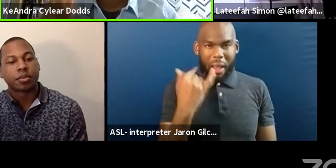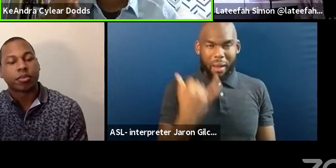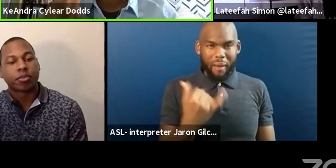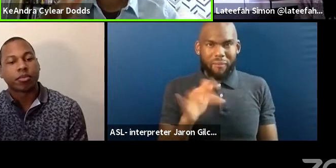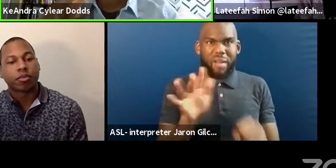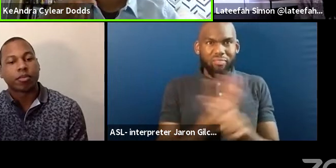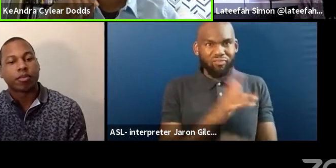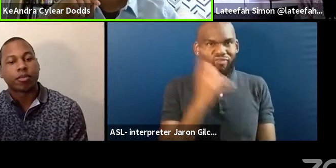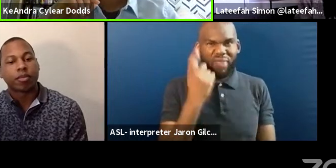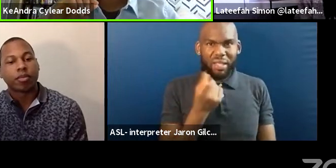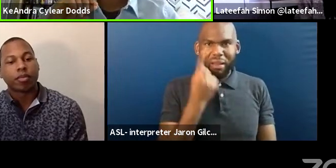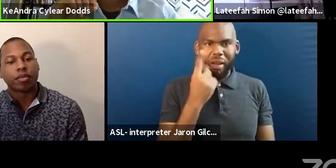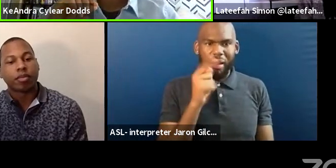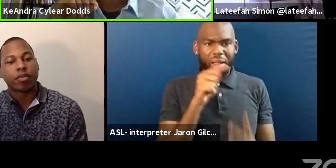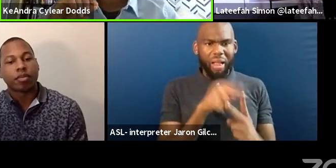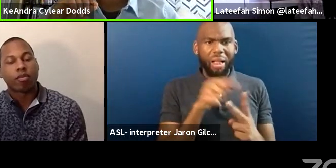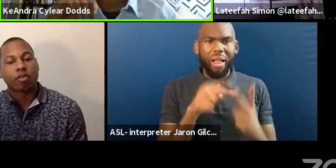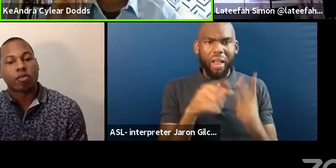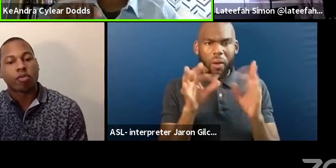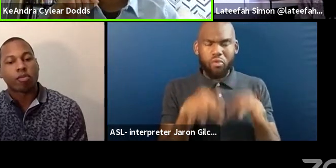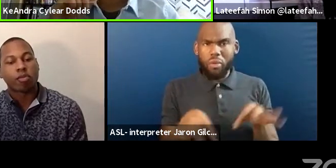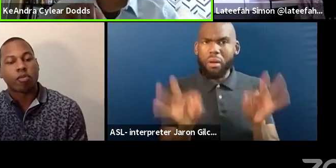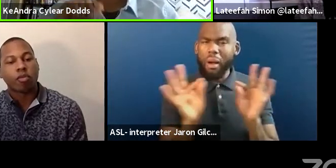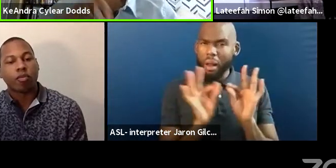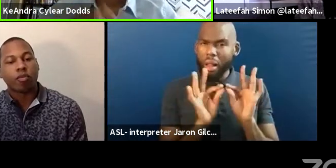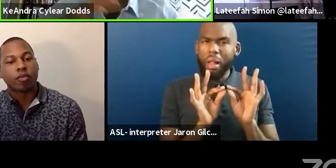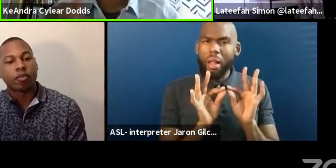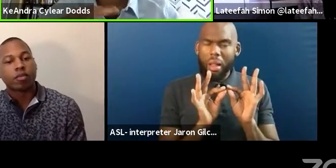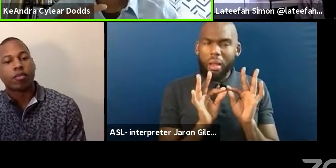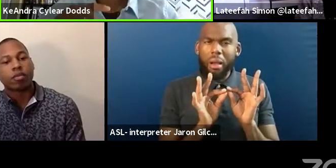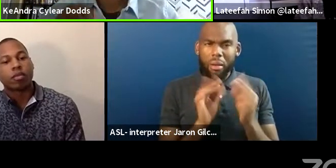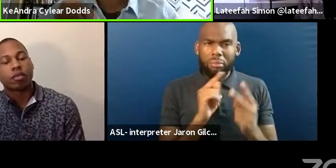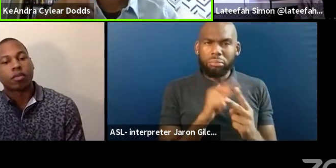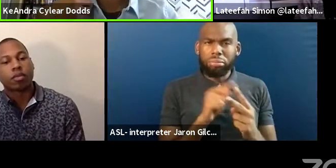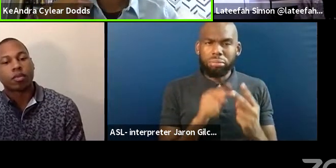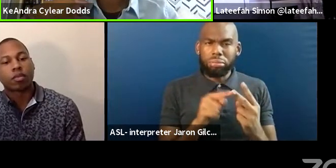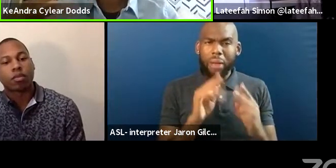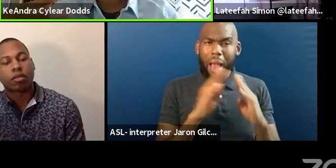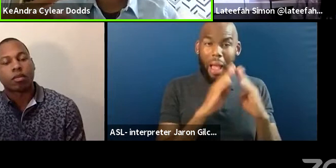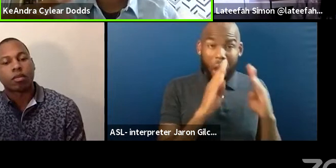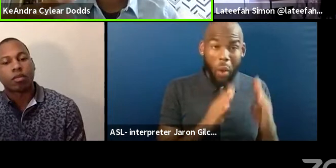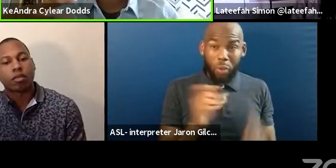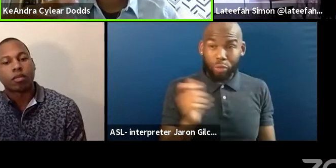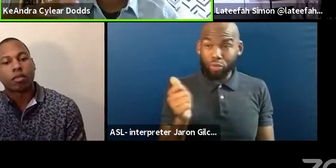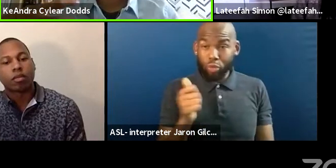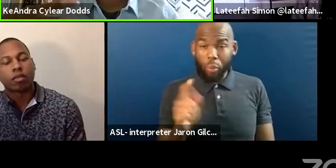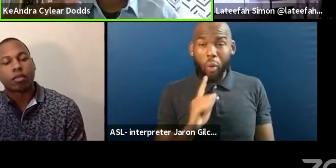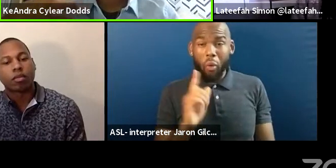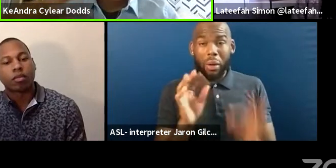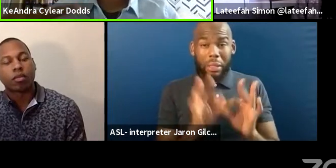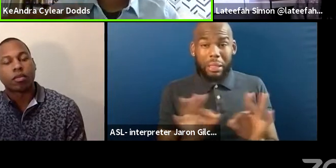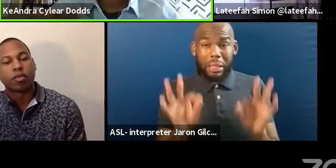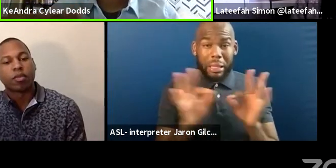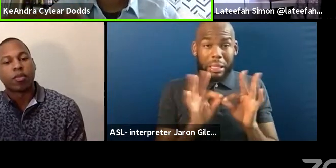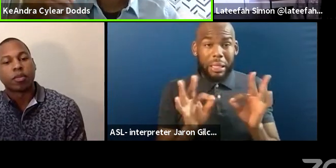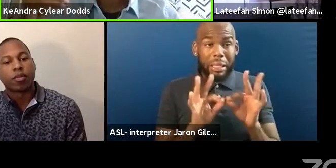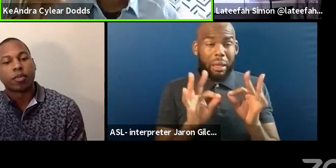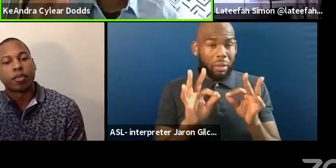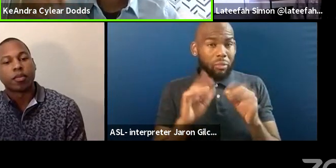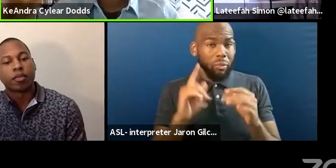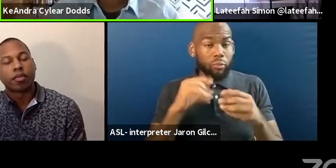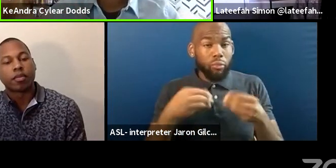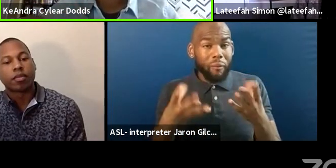those two critical, those two components, both housing and transportation, as key components to really improving access